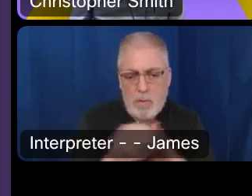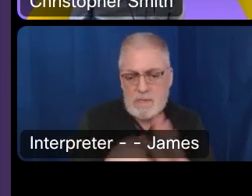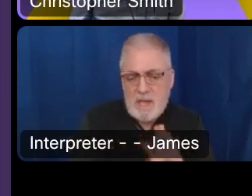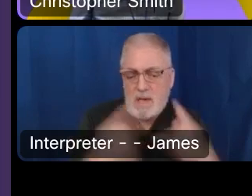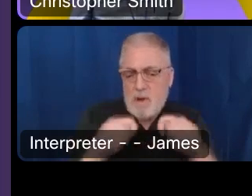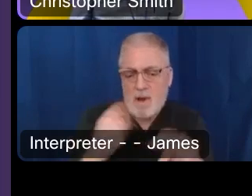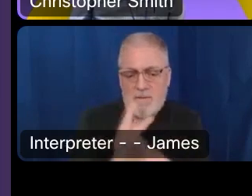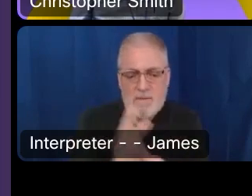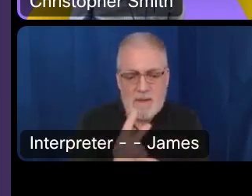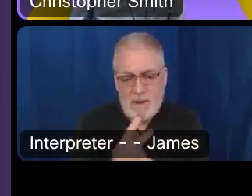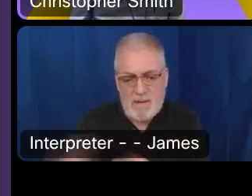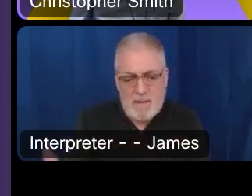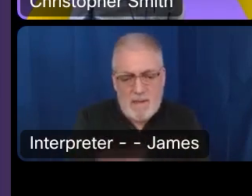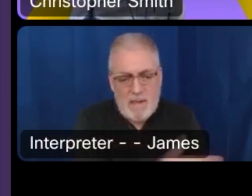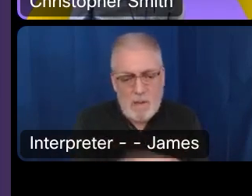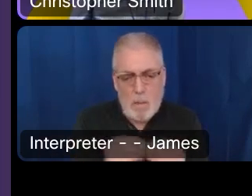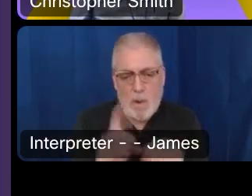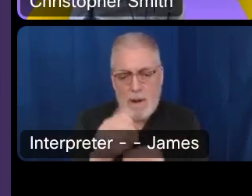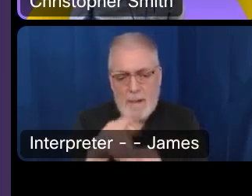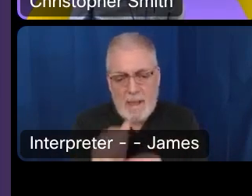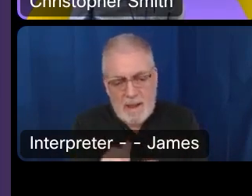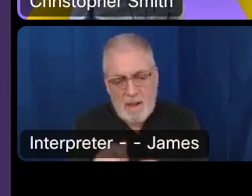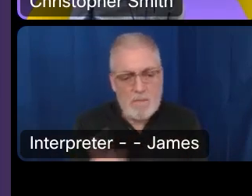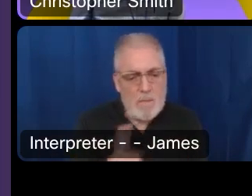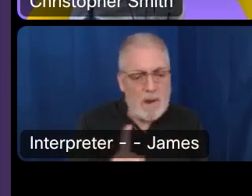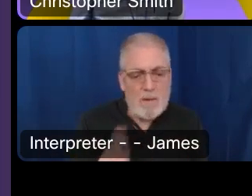and see how it can impact our future.